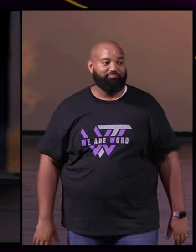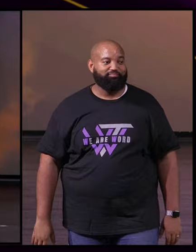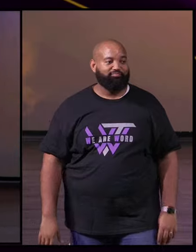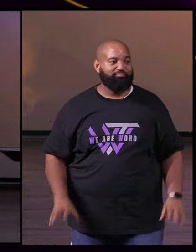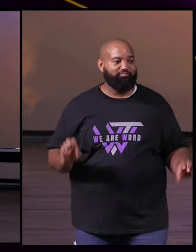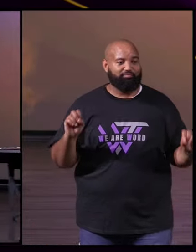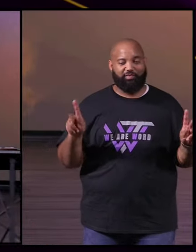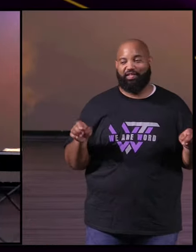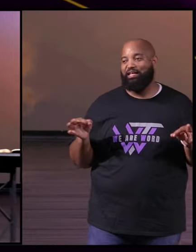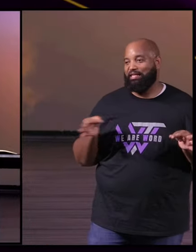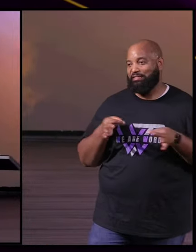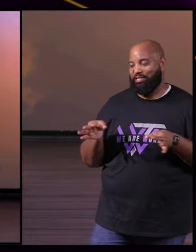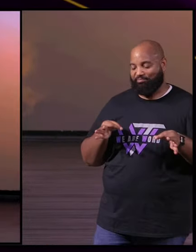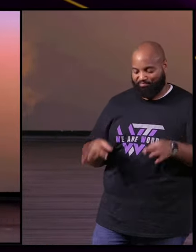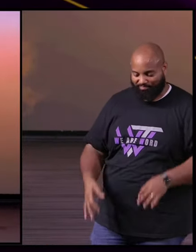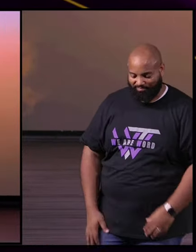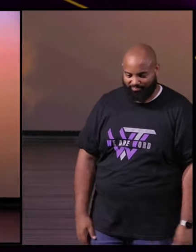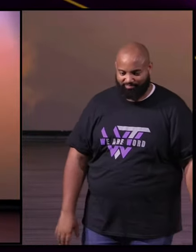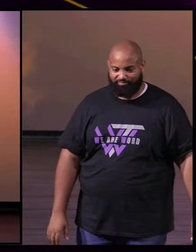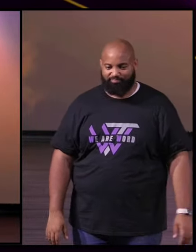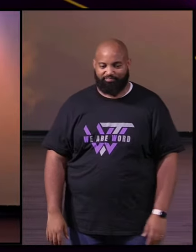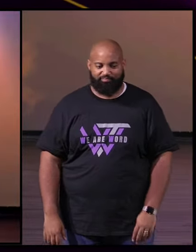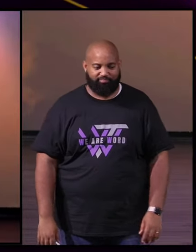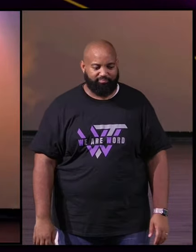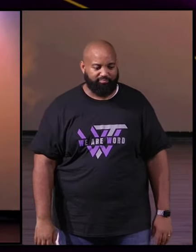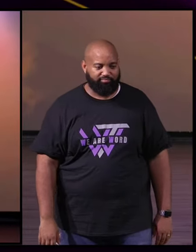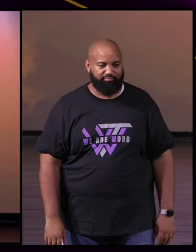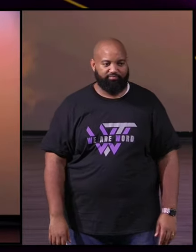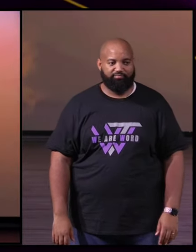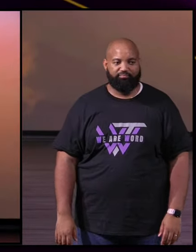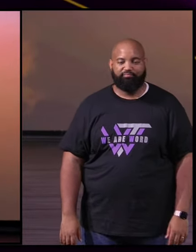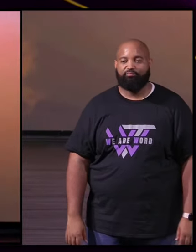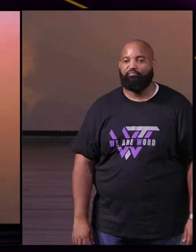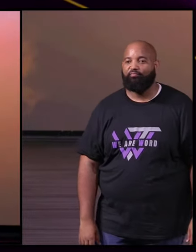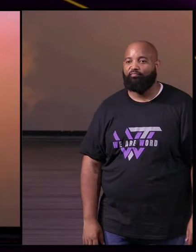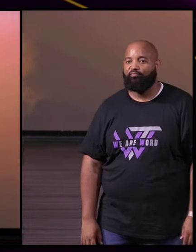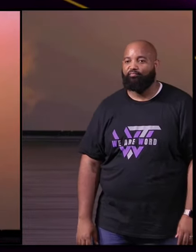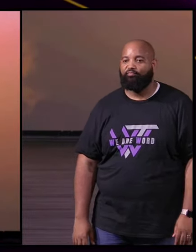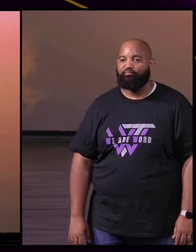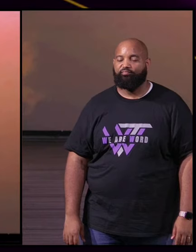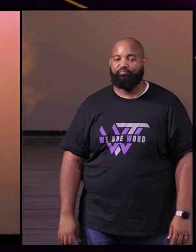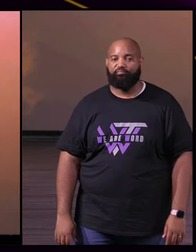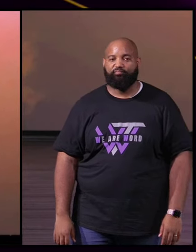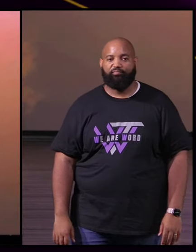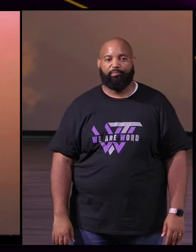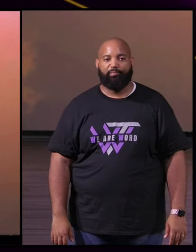Y'all still missed it. Y'all, let me read it to y'all. I'm done. I really am.